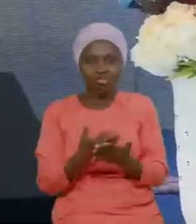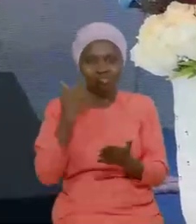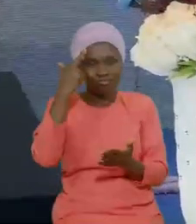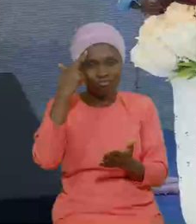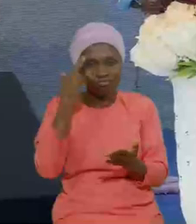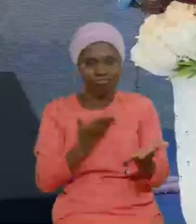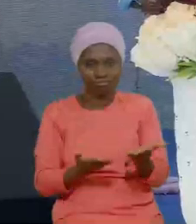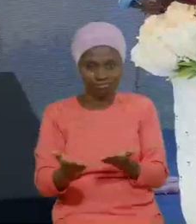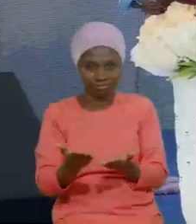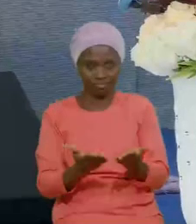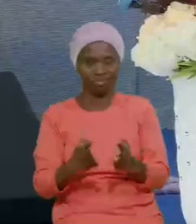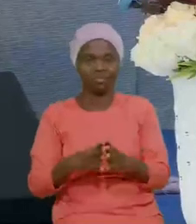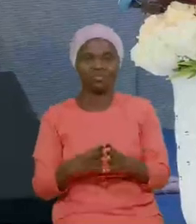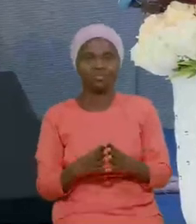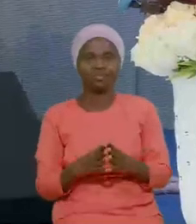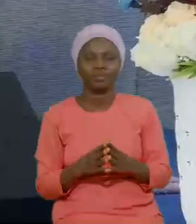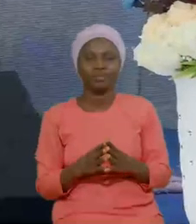service.